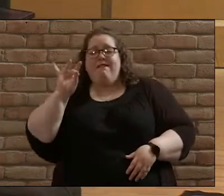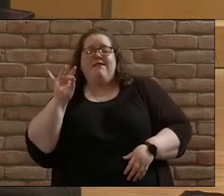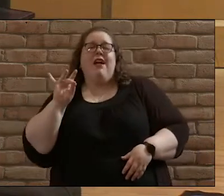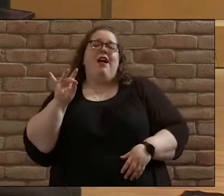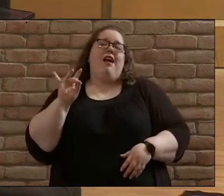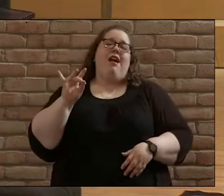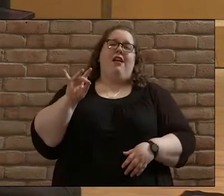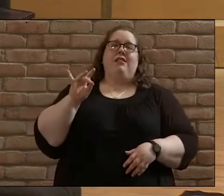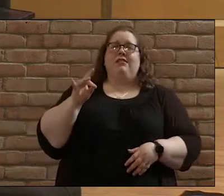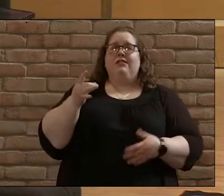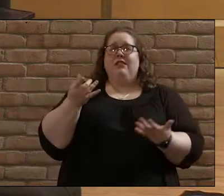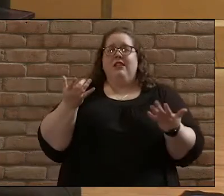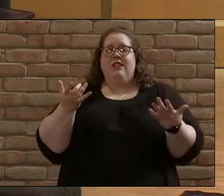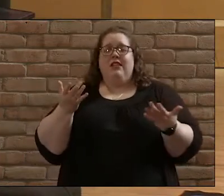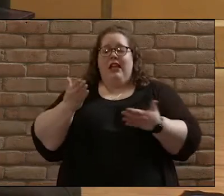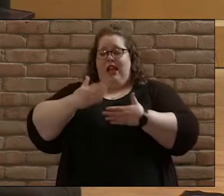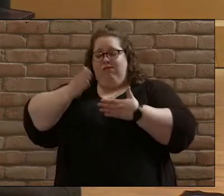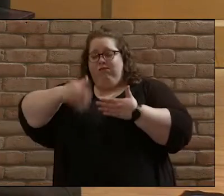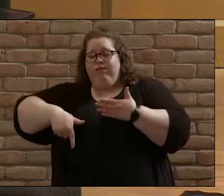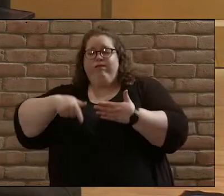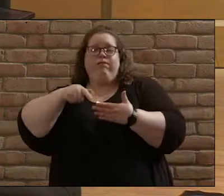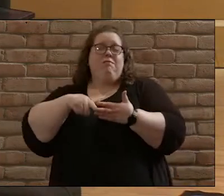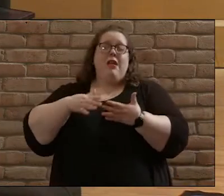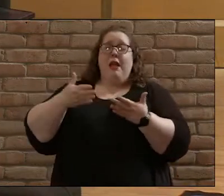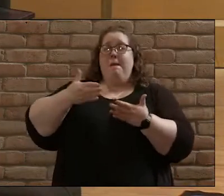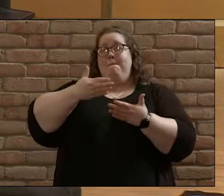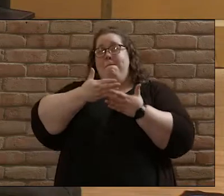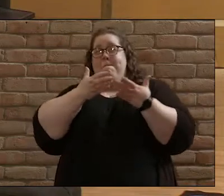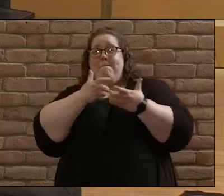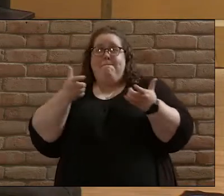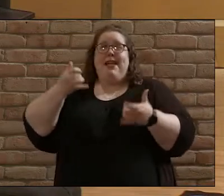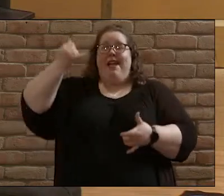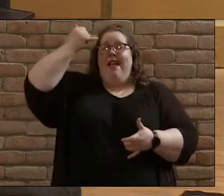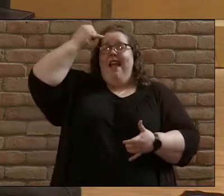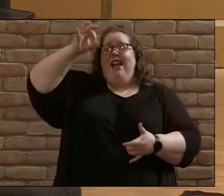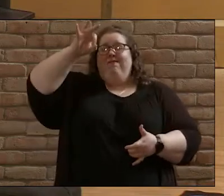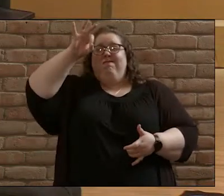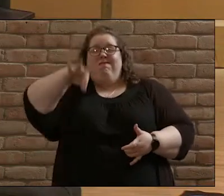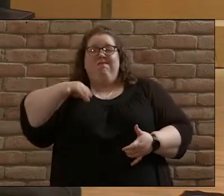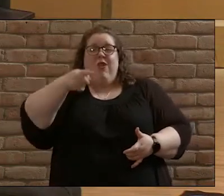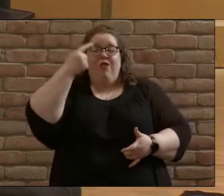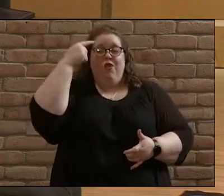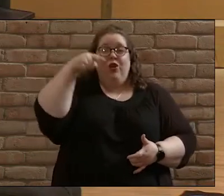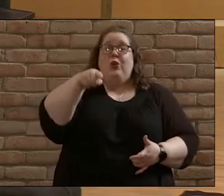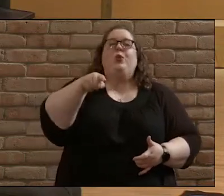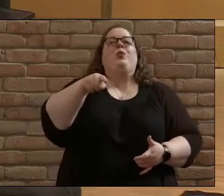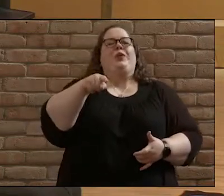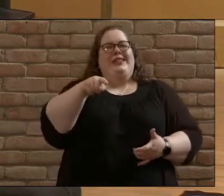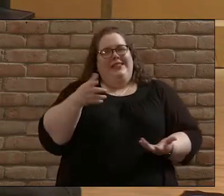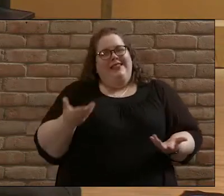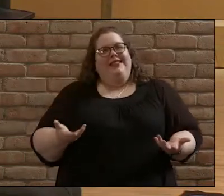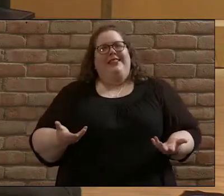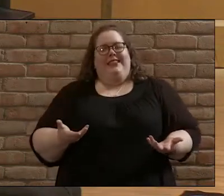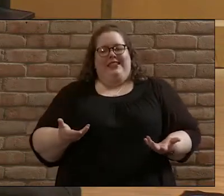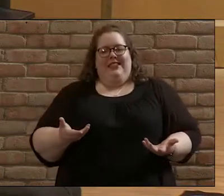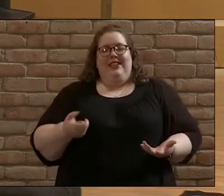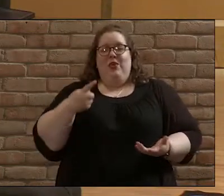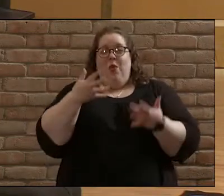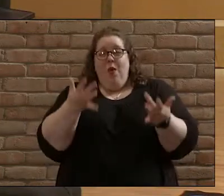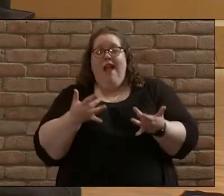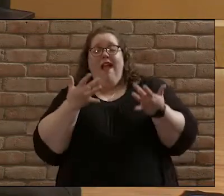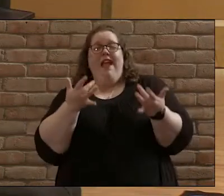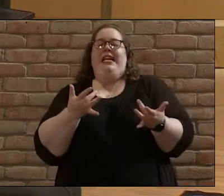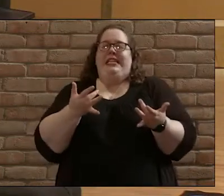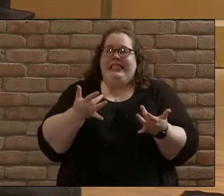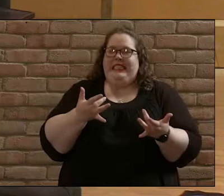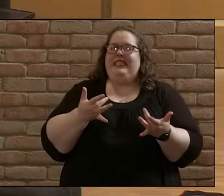entire book of Ecclesiastes with some big nugget of wisdom that you can take away, you might be a little bit caught off guard when